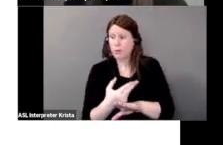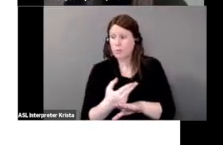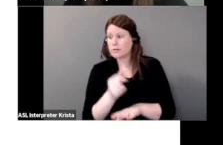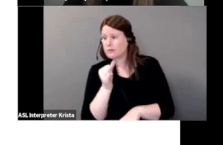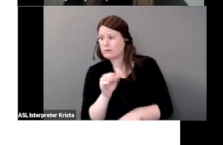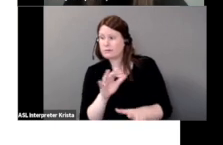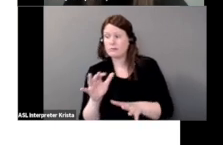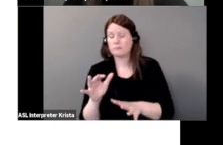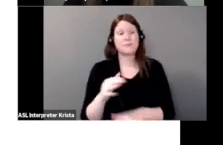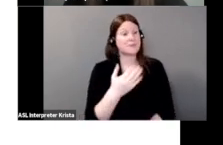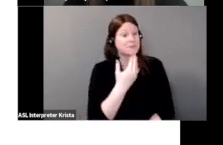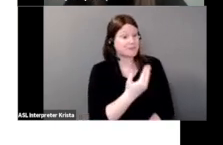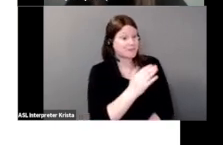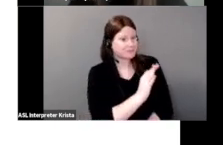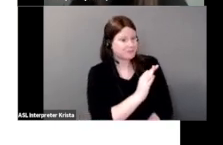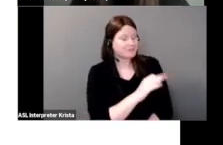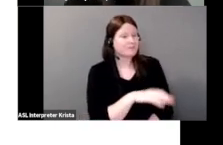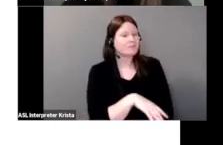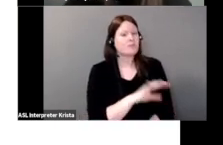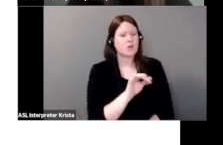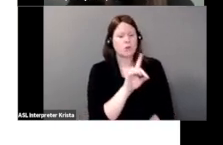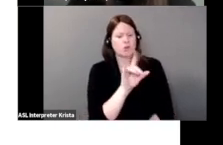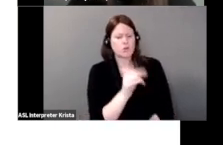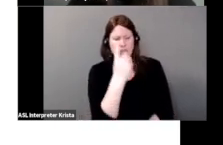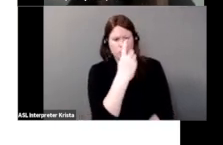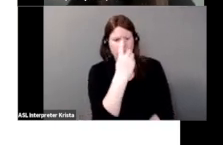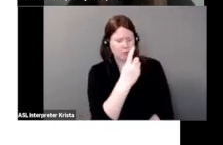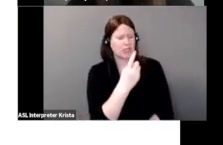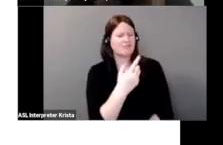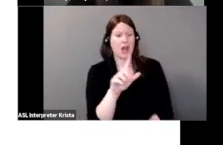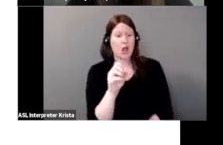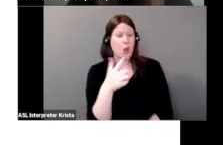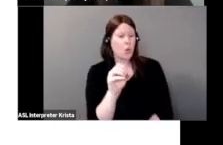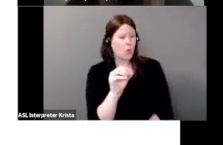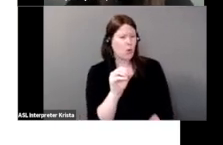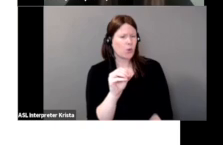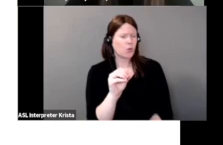you. Judy is wondering, would you trademark or copyright a logo?